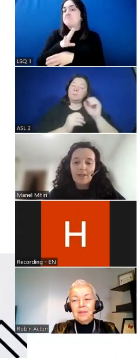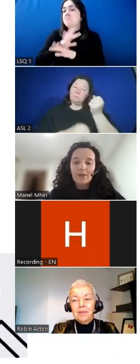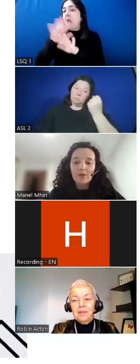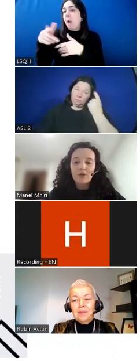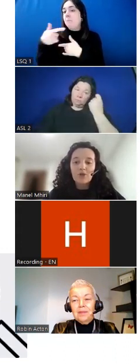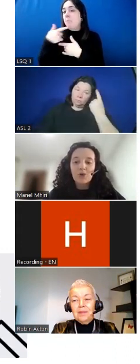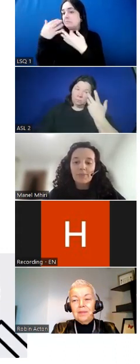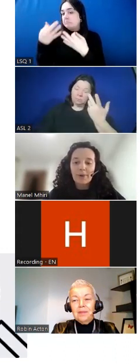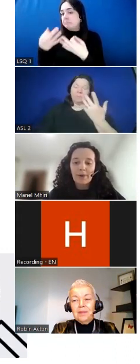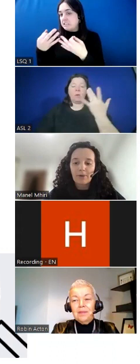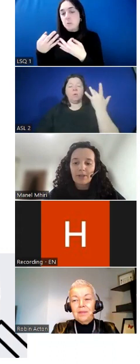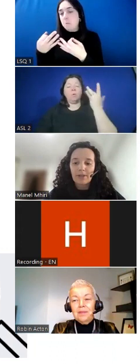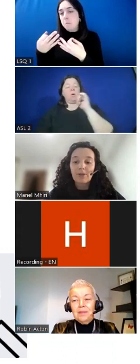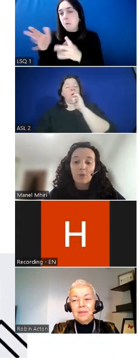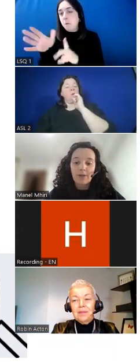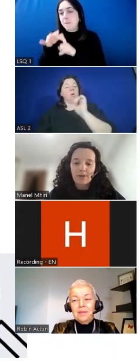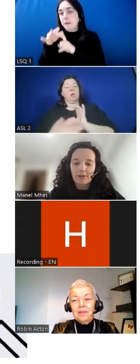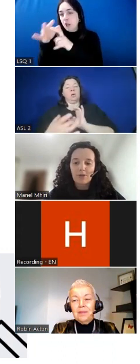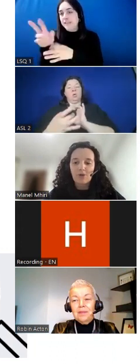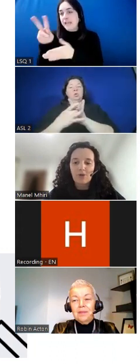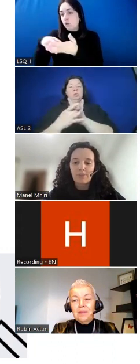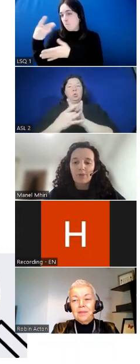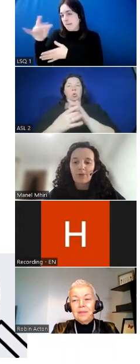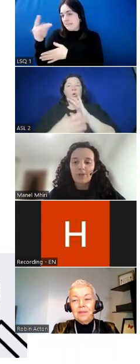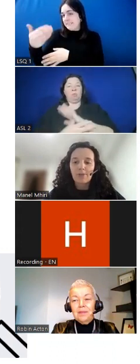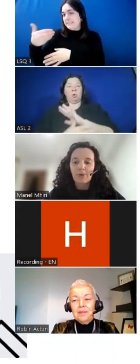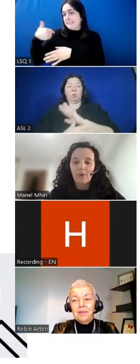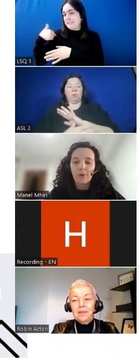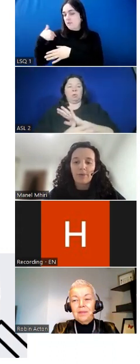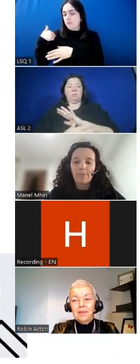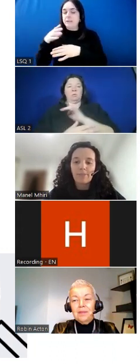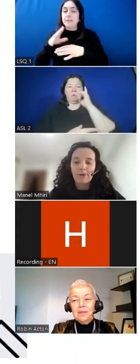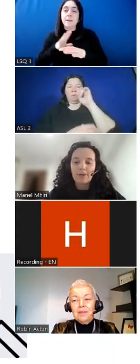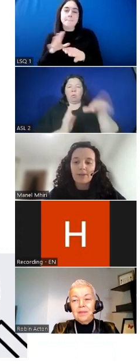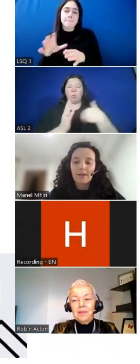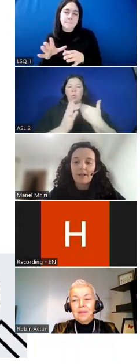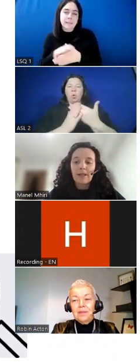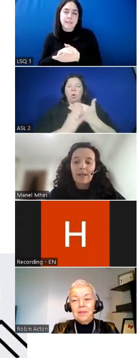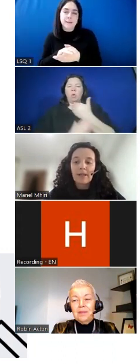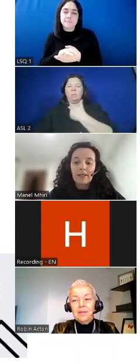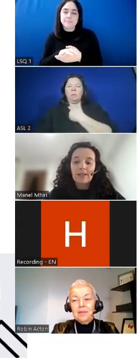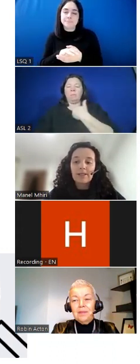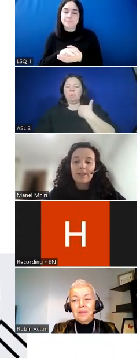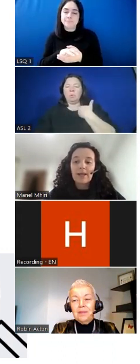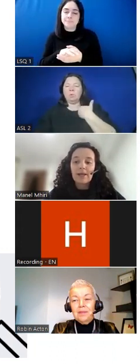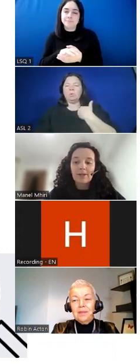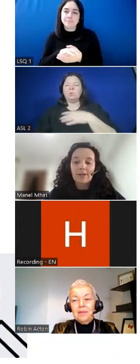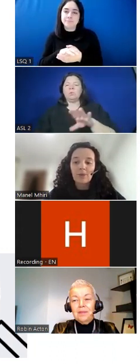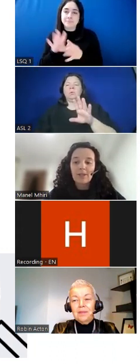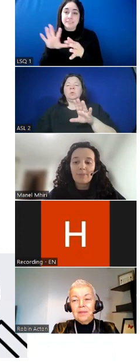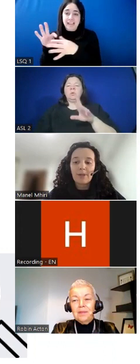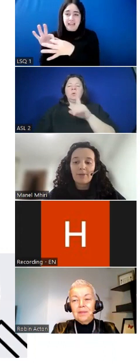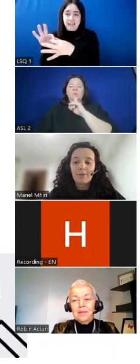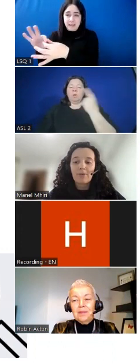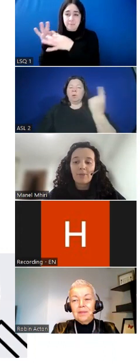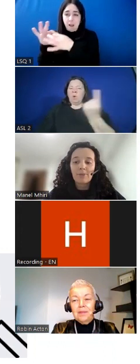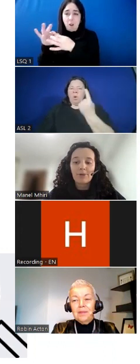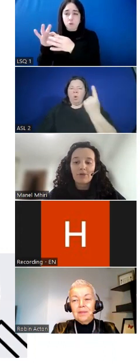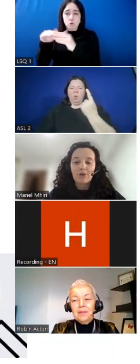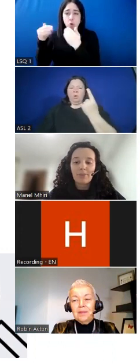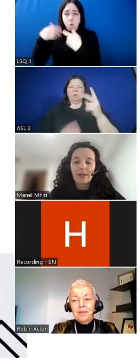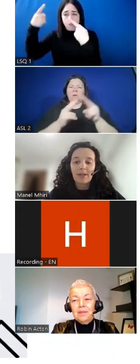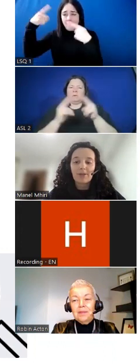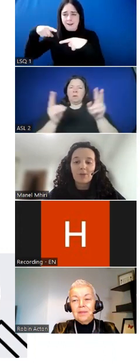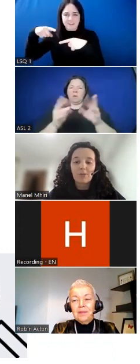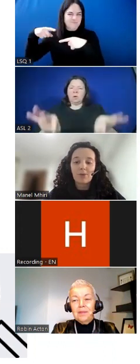while it's not a joint priority, it was not a joint priority for all the members, it is and has always been a very